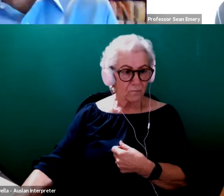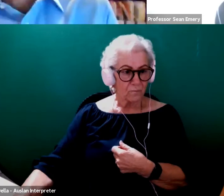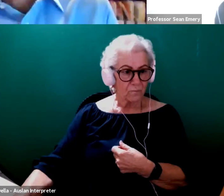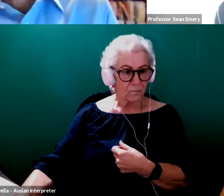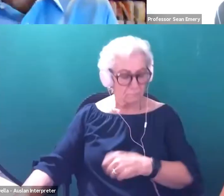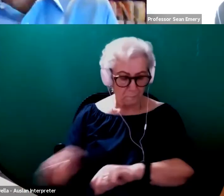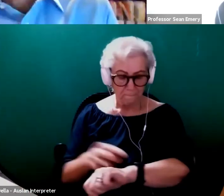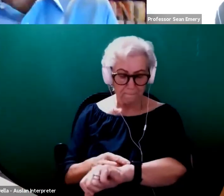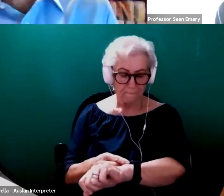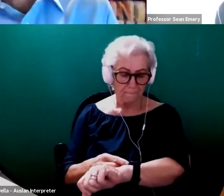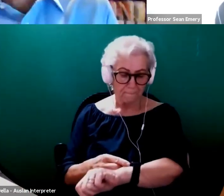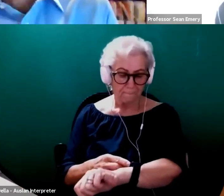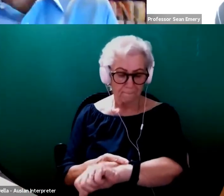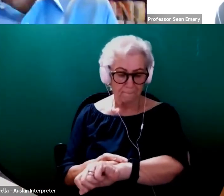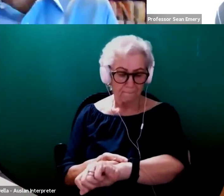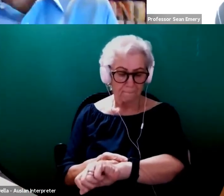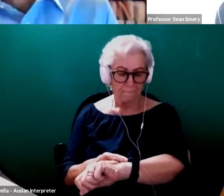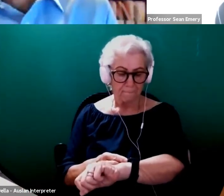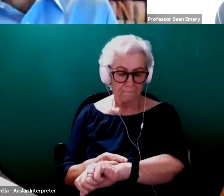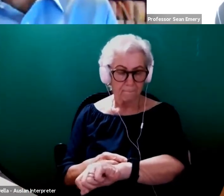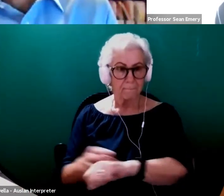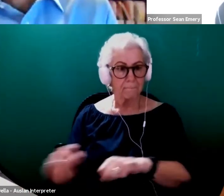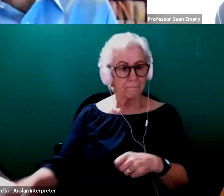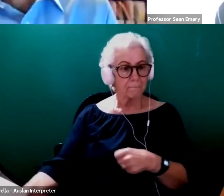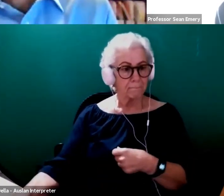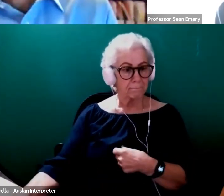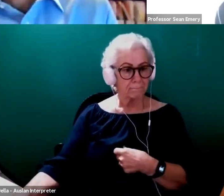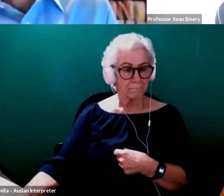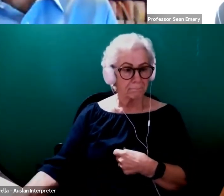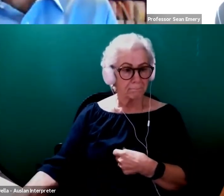could have been a more appropriate choice?